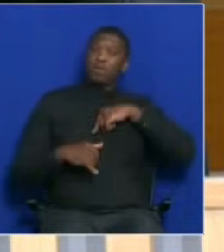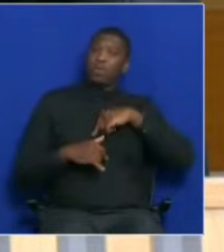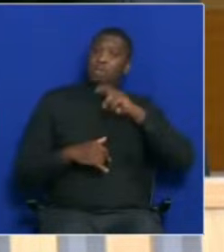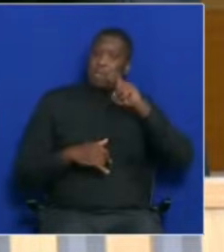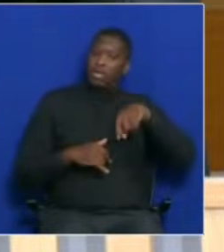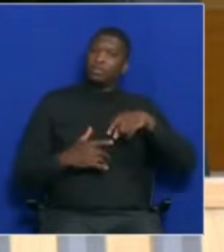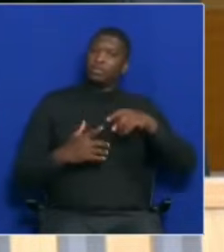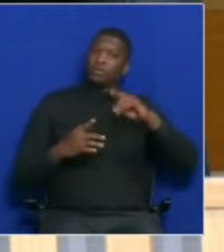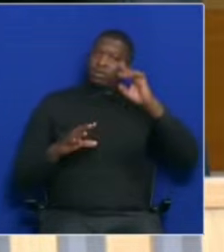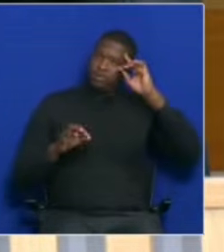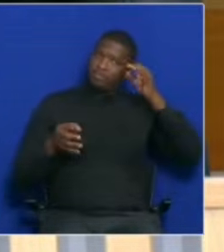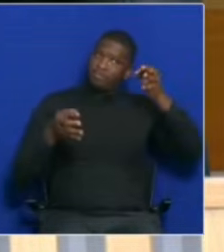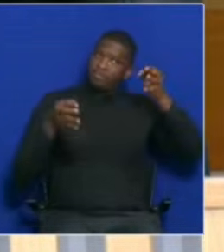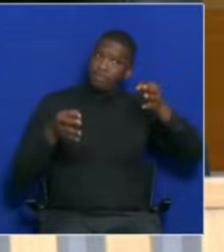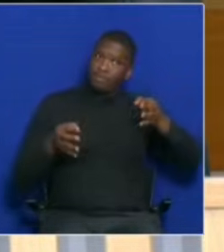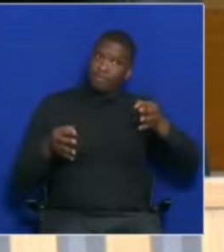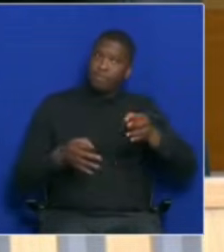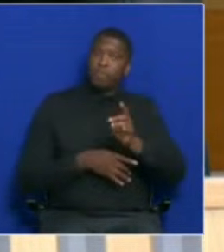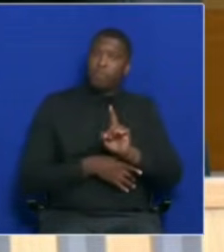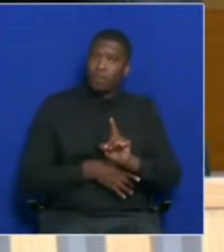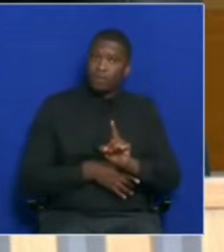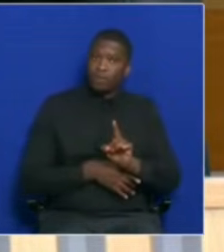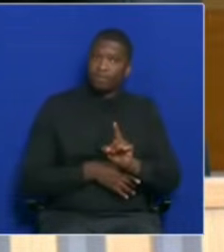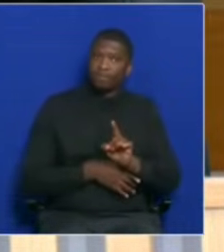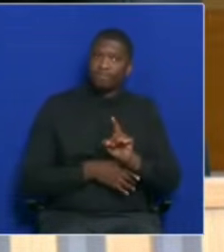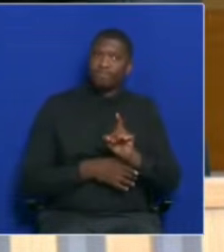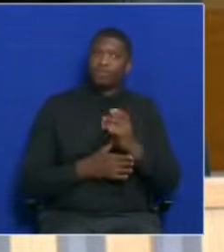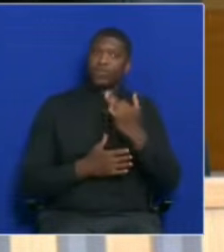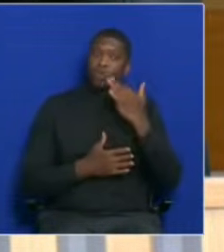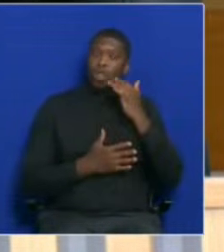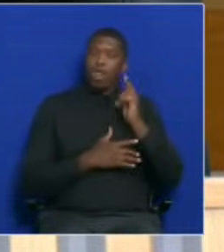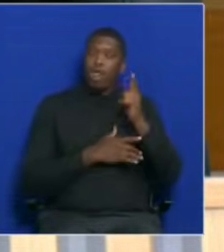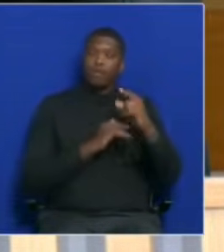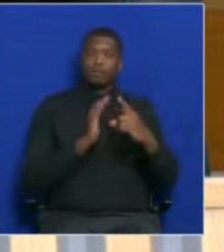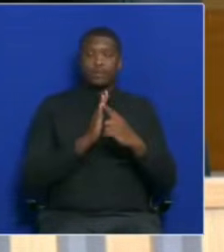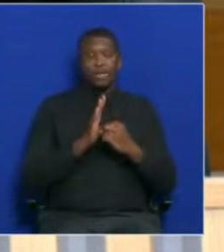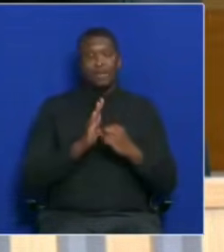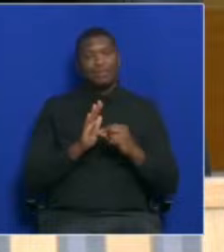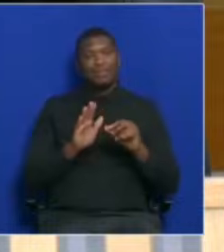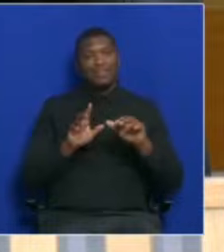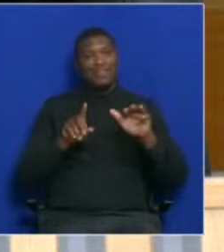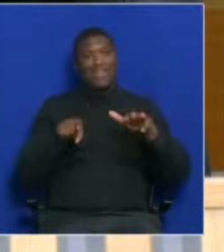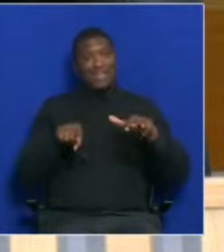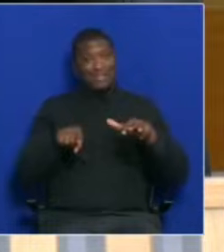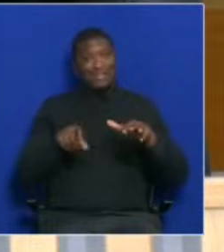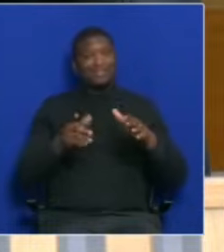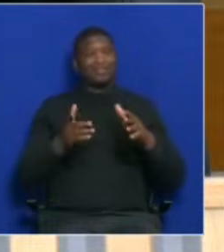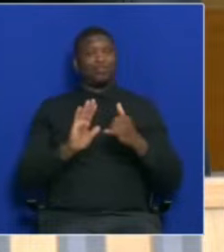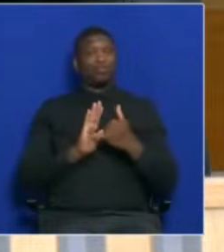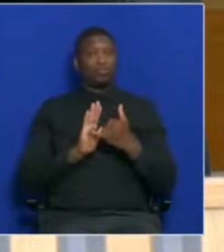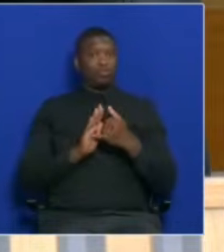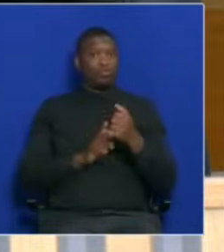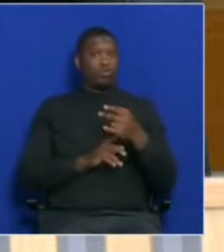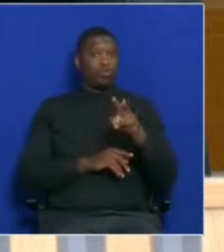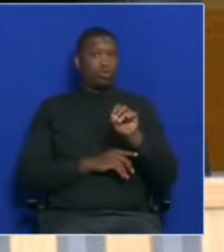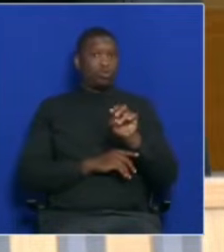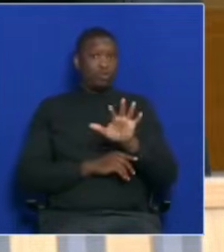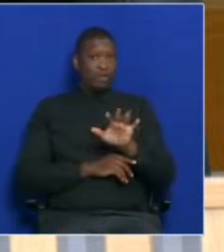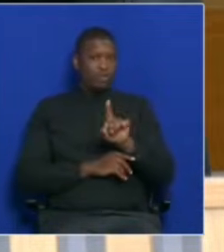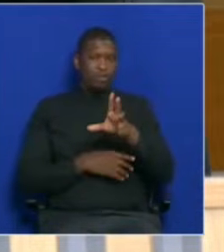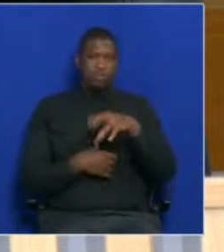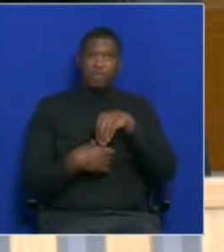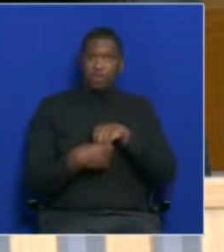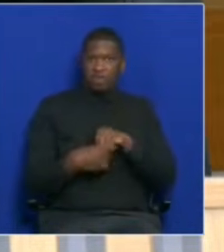from this is that at the latest, 19th January 2025, you are involved